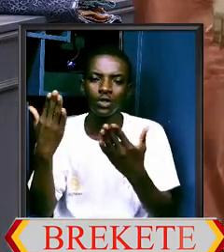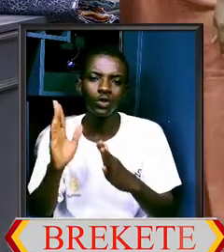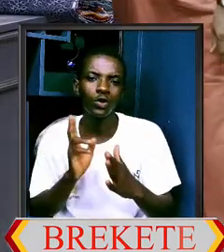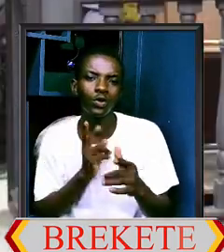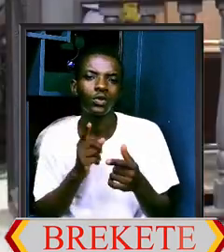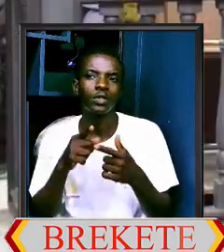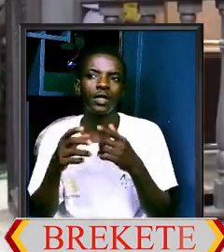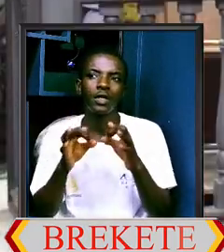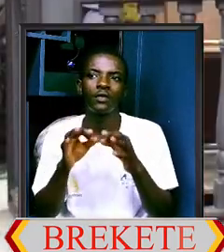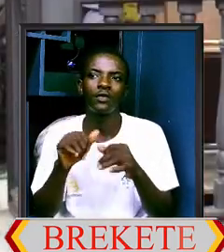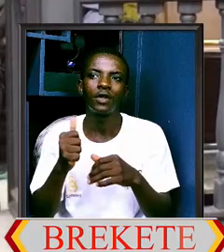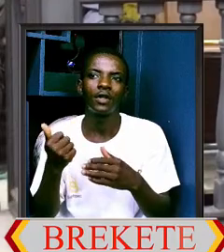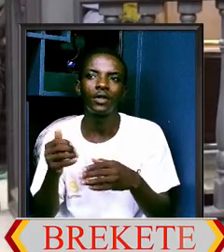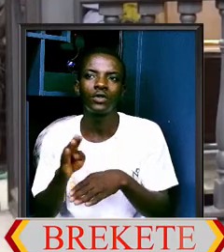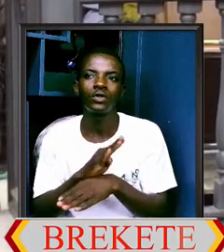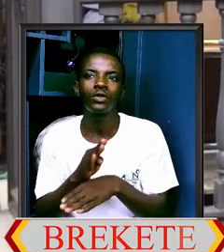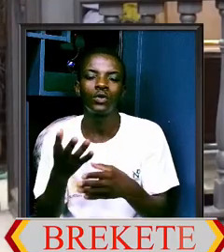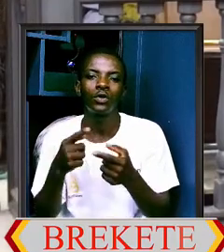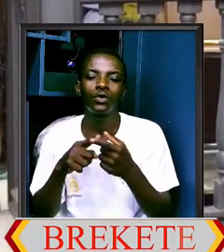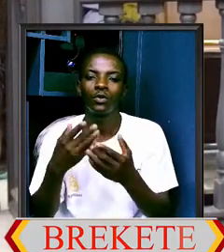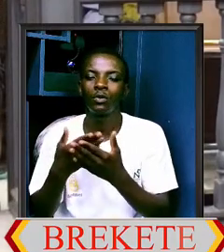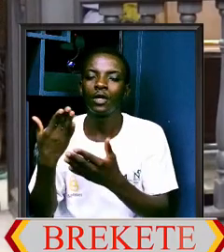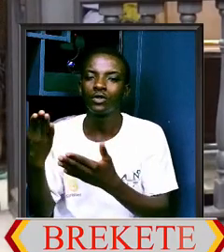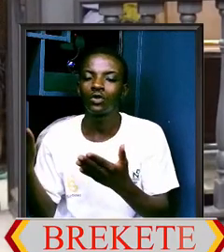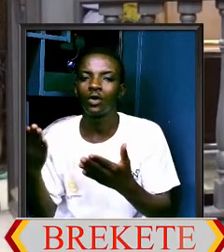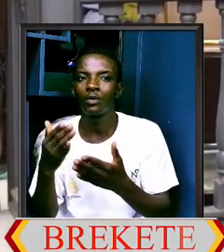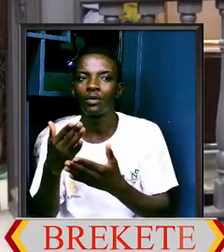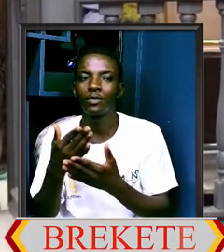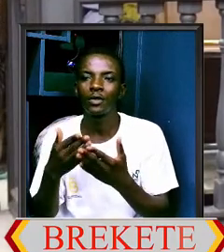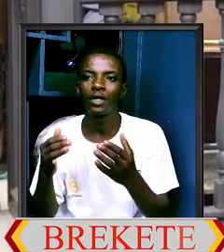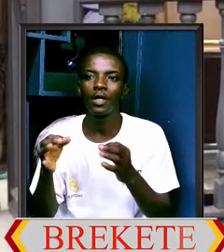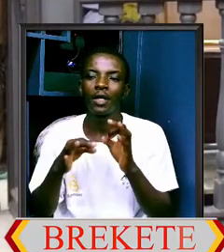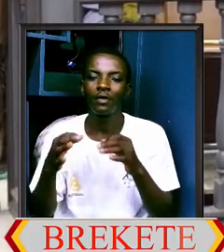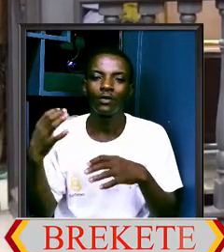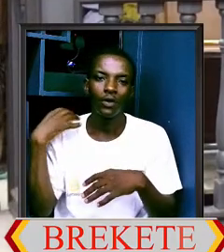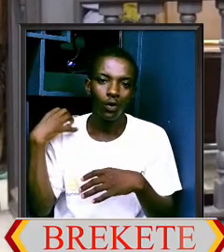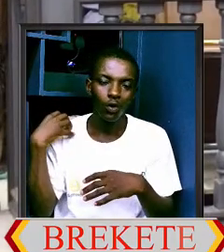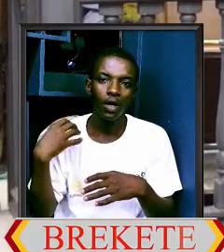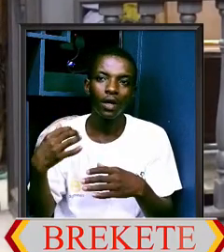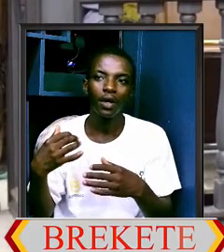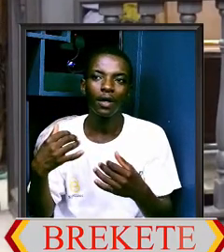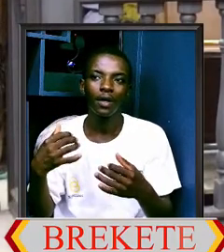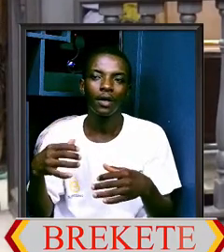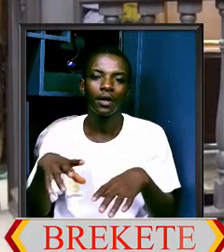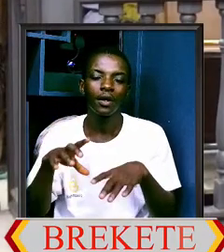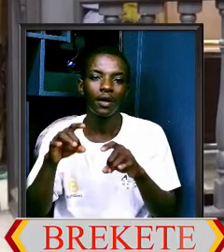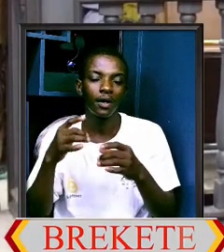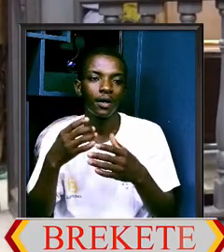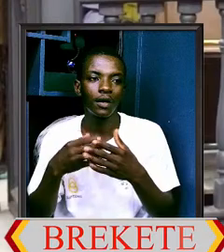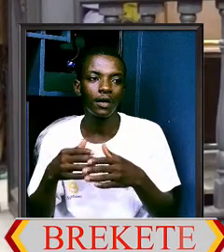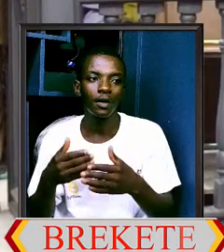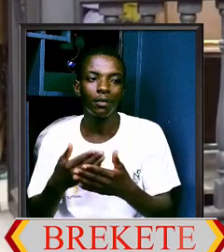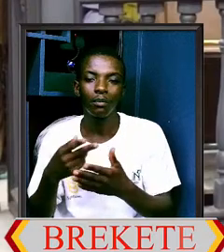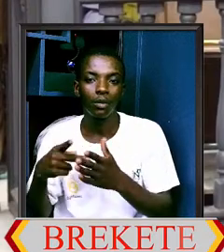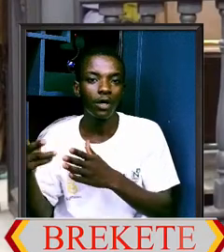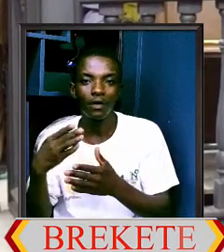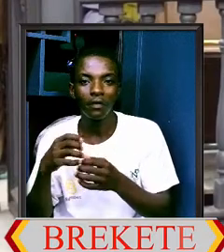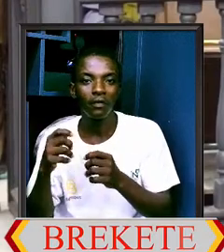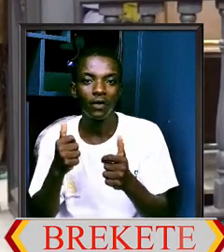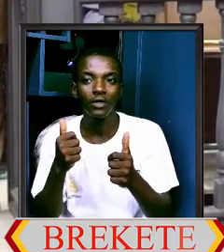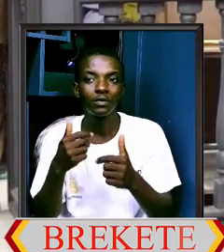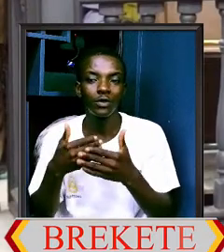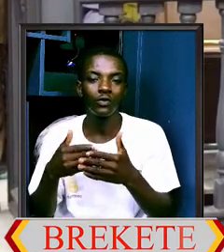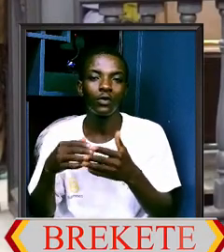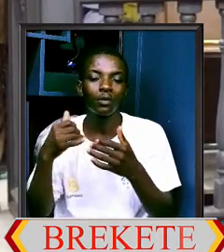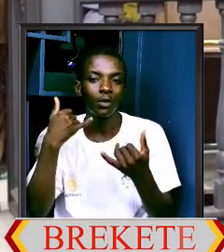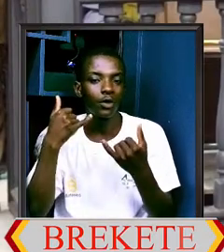say if person day for any shop won't buy something, if the oga carry phone say he won't make call, make he quickly pay before he